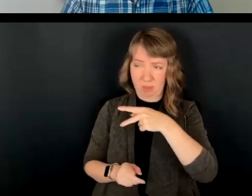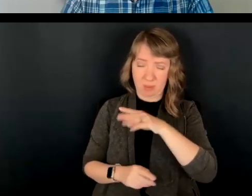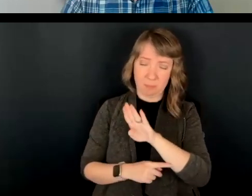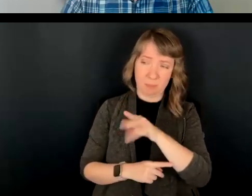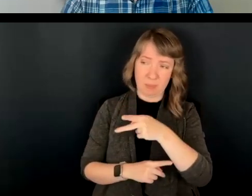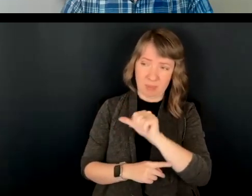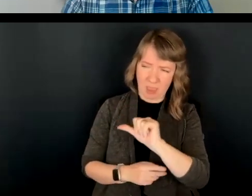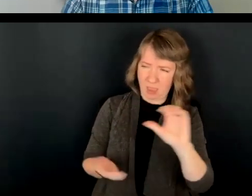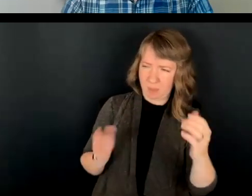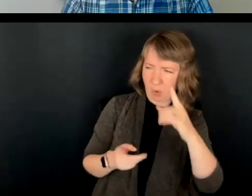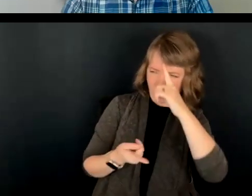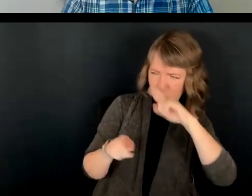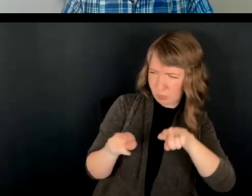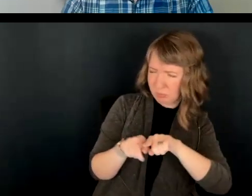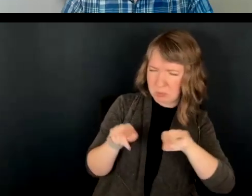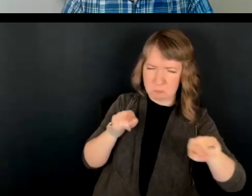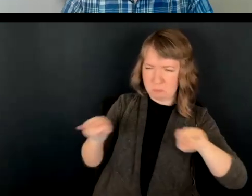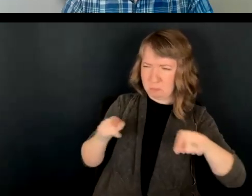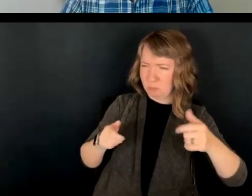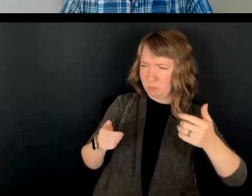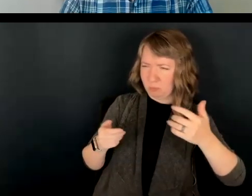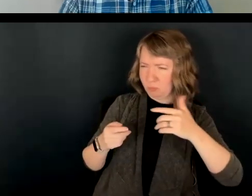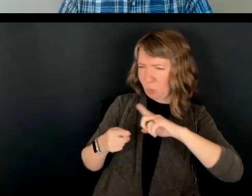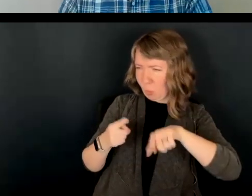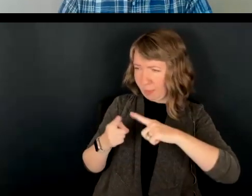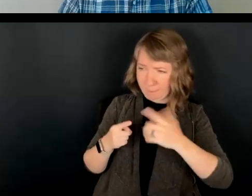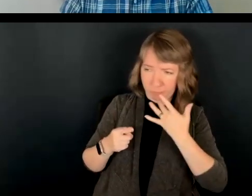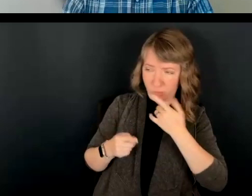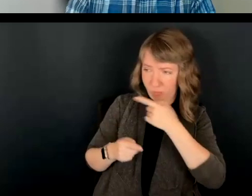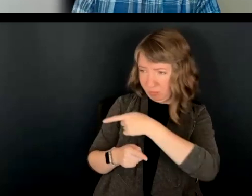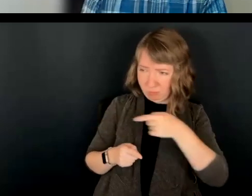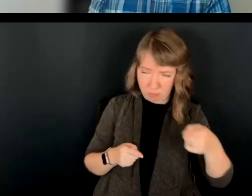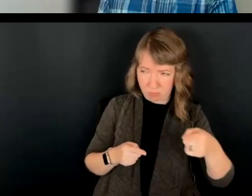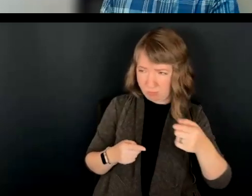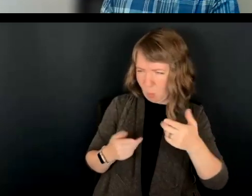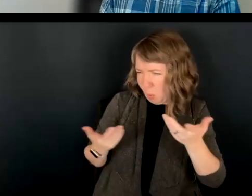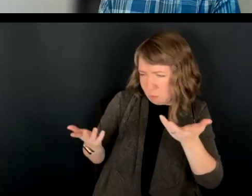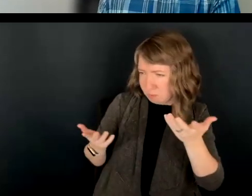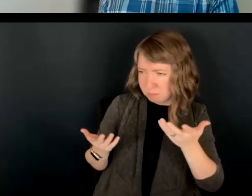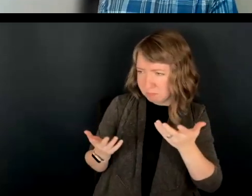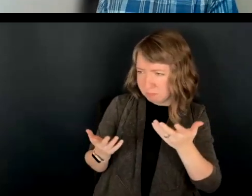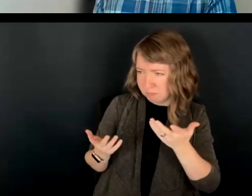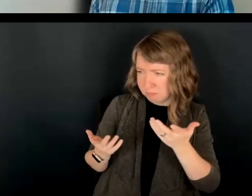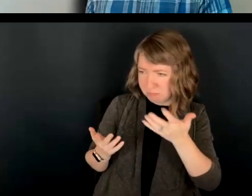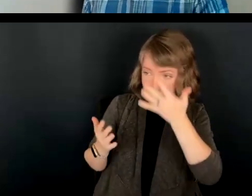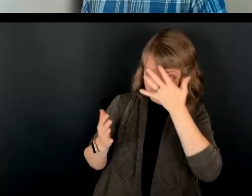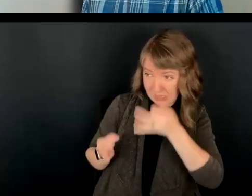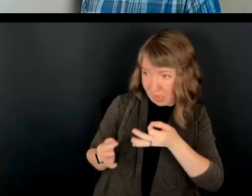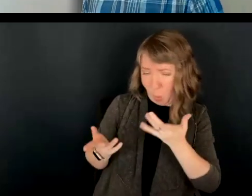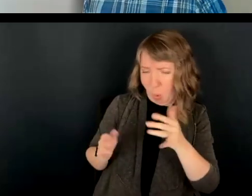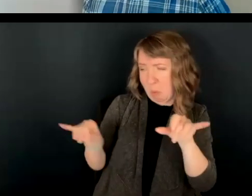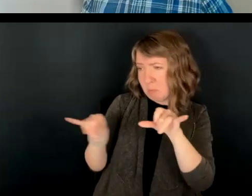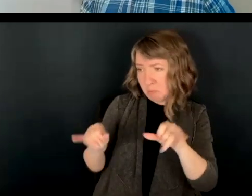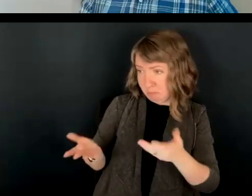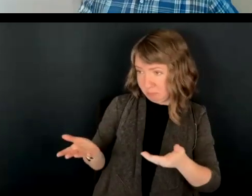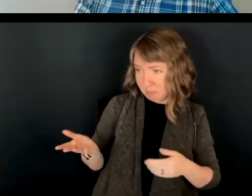agreement, for example, when pursuing a particular project, or is that a relevant decision? I